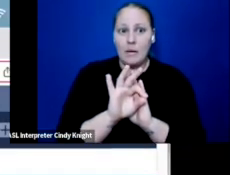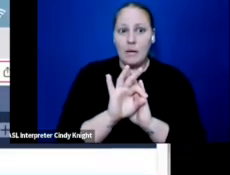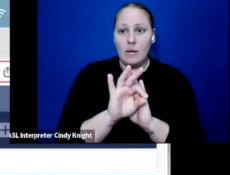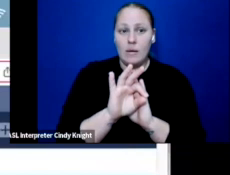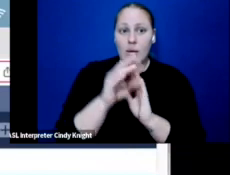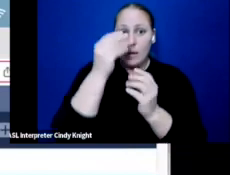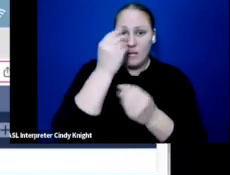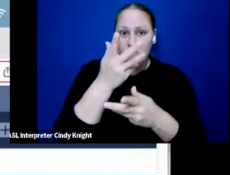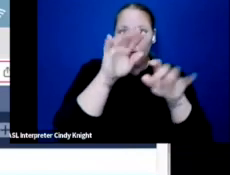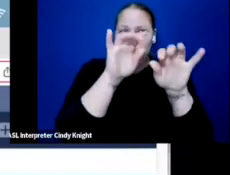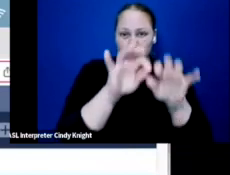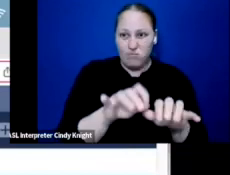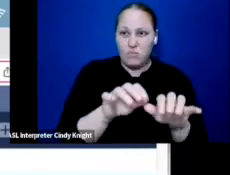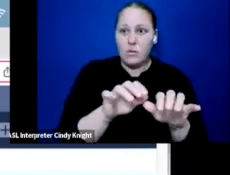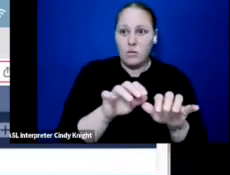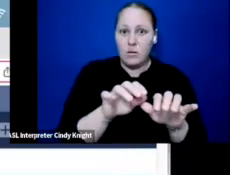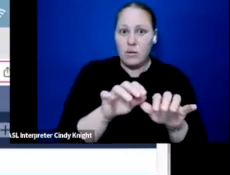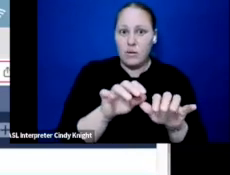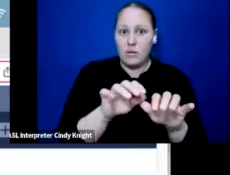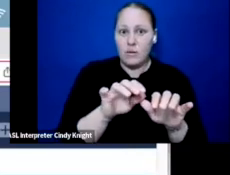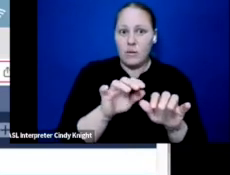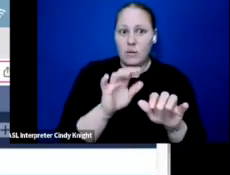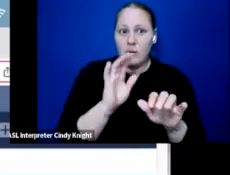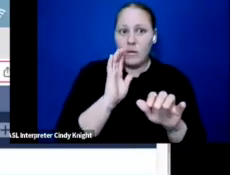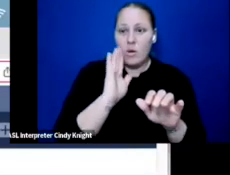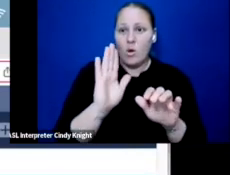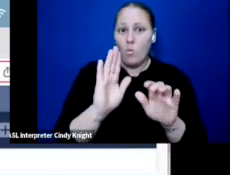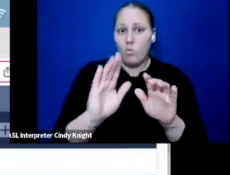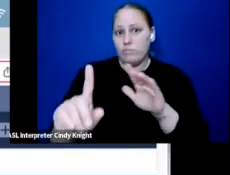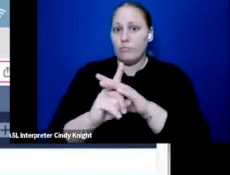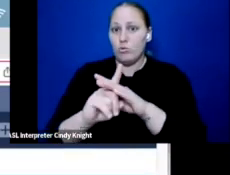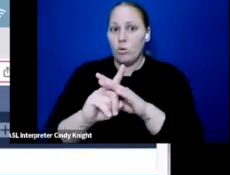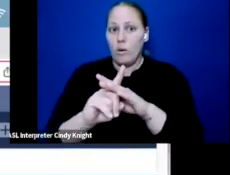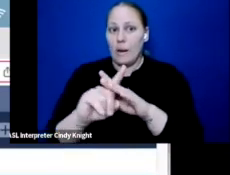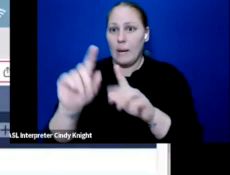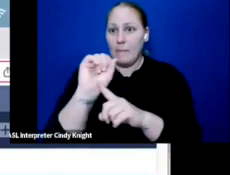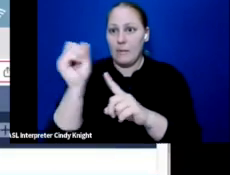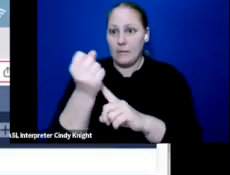information, and that will then be represented on the case itself. For any